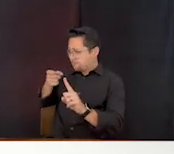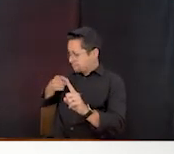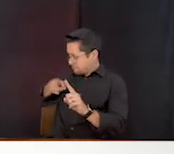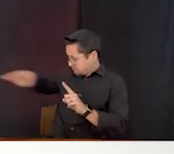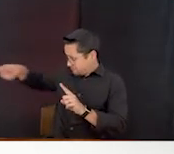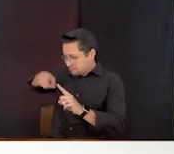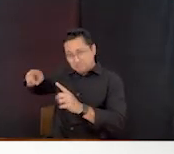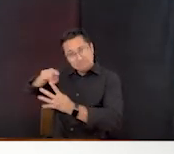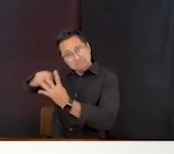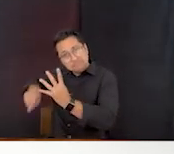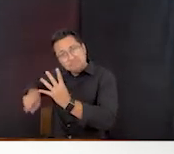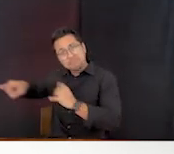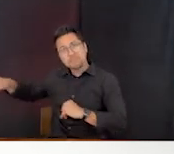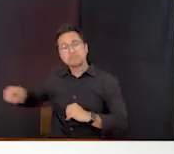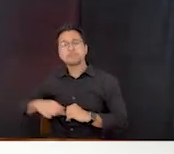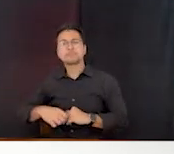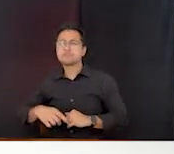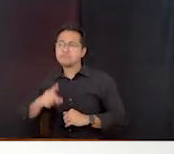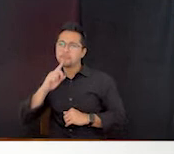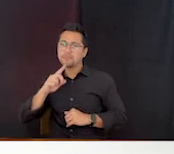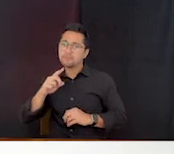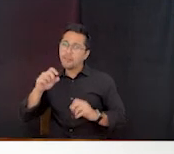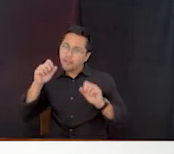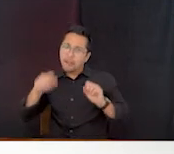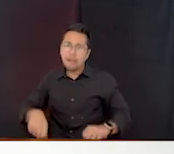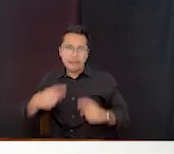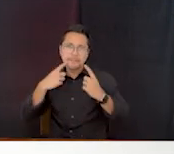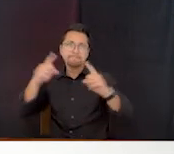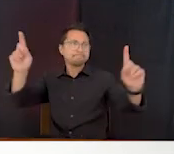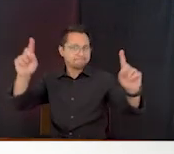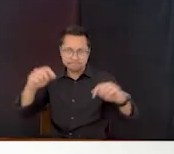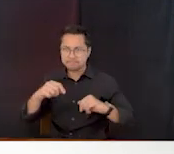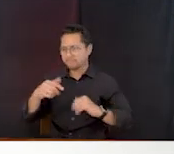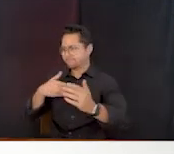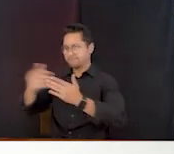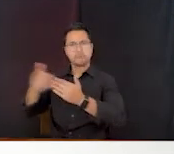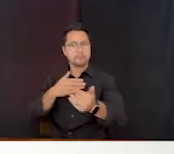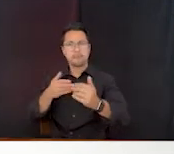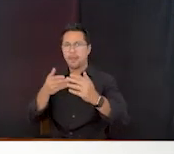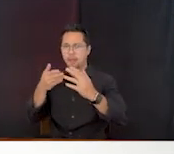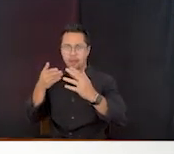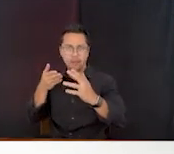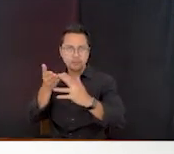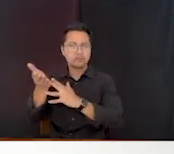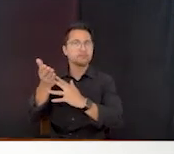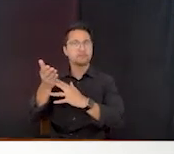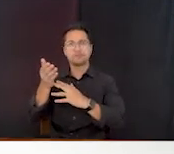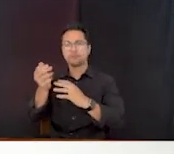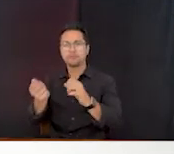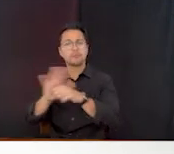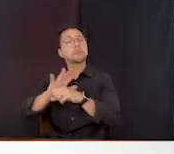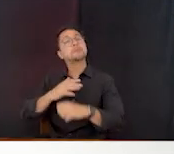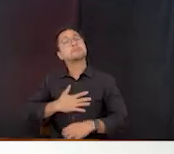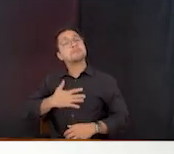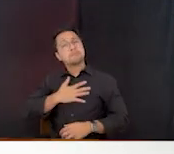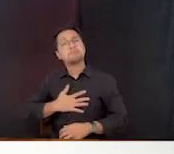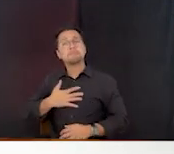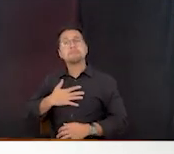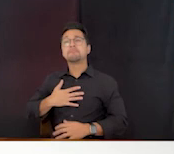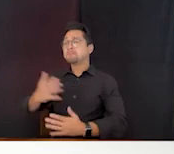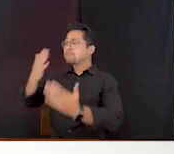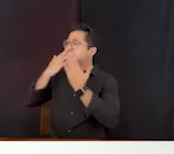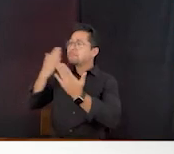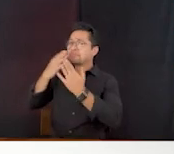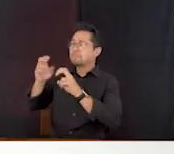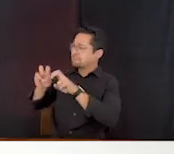students, much can be done even during a pandemic. So please join me in